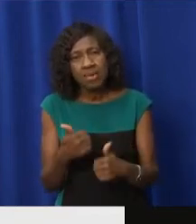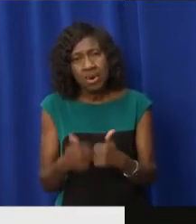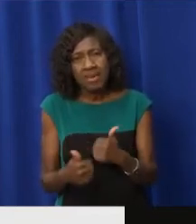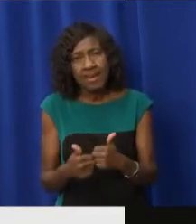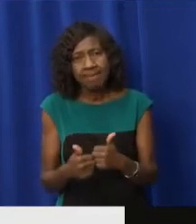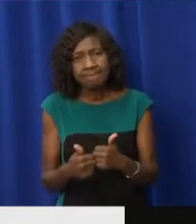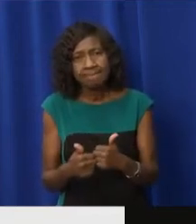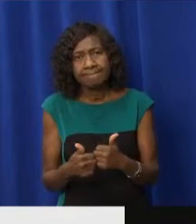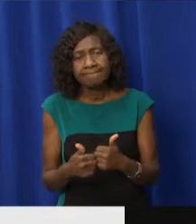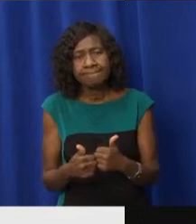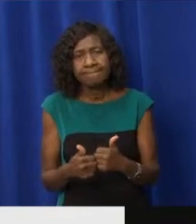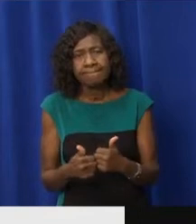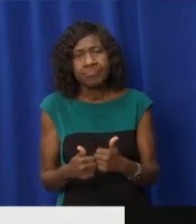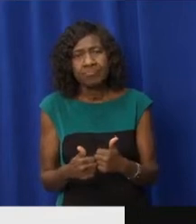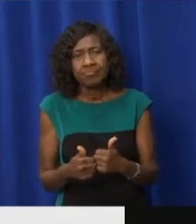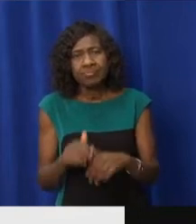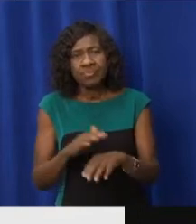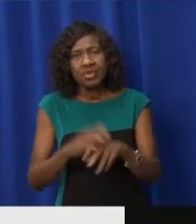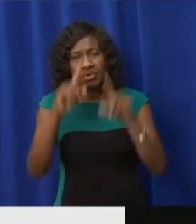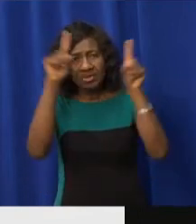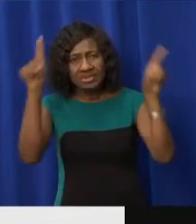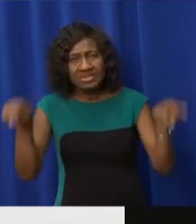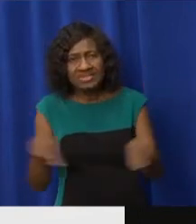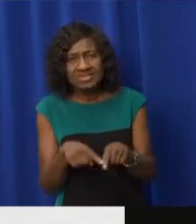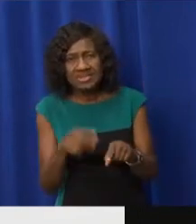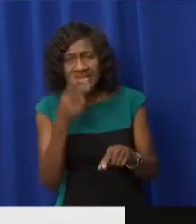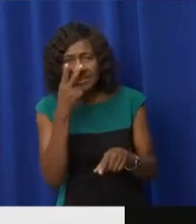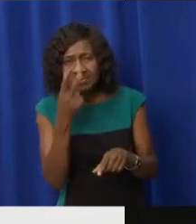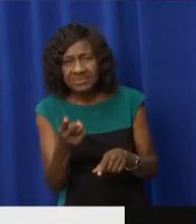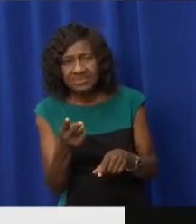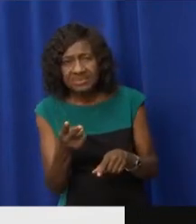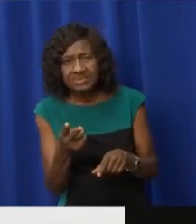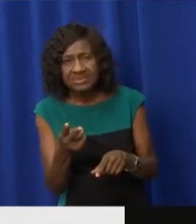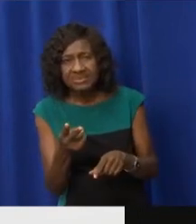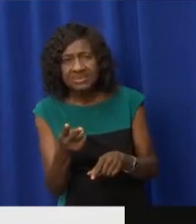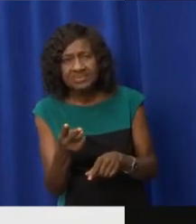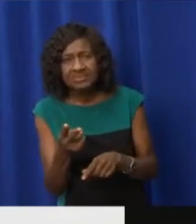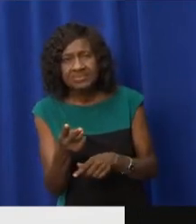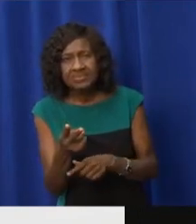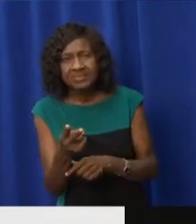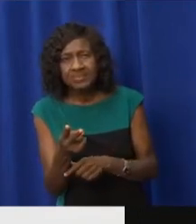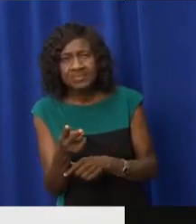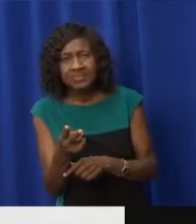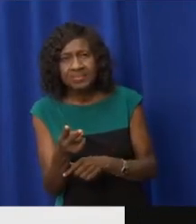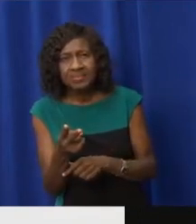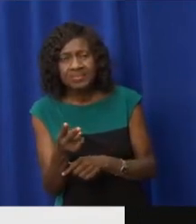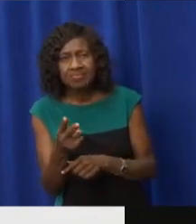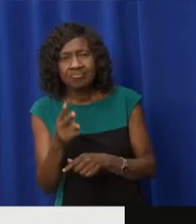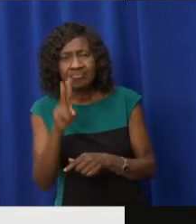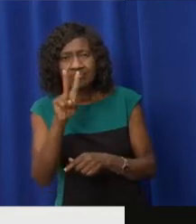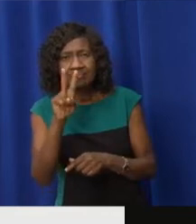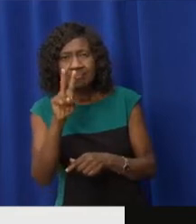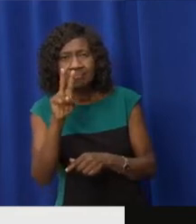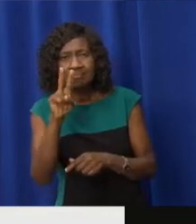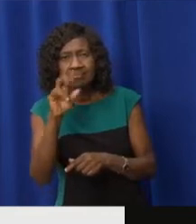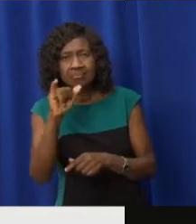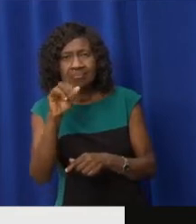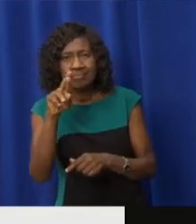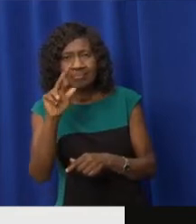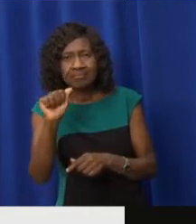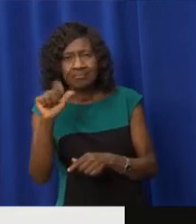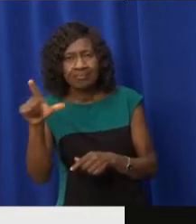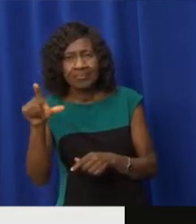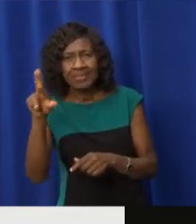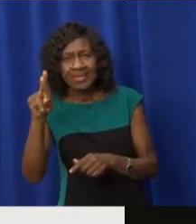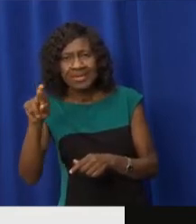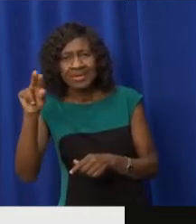in. On the slide that you can see in front of you, you'll see that viral RNA, the ribose nucleic acid,